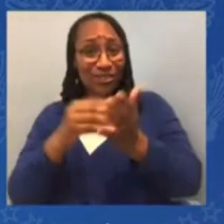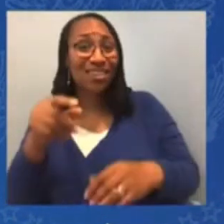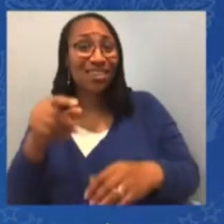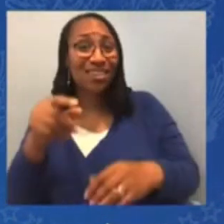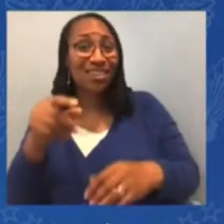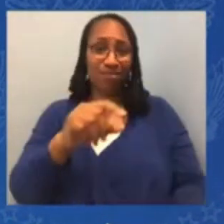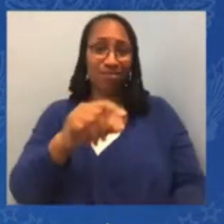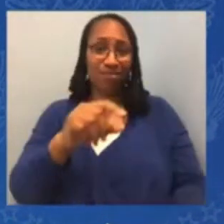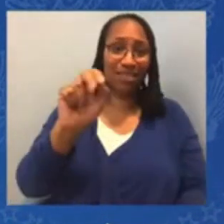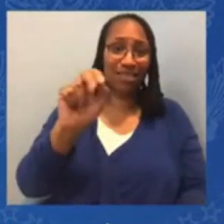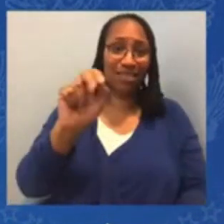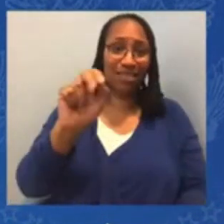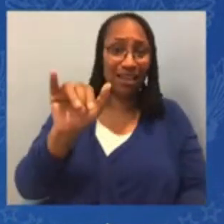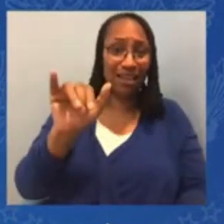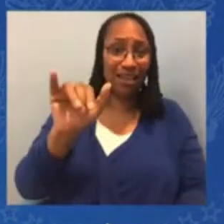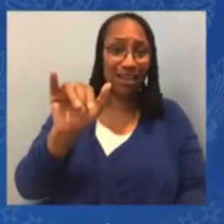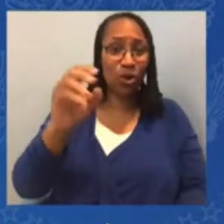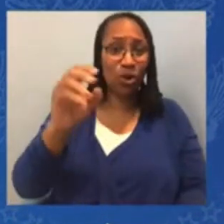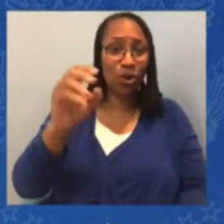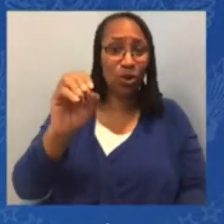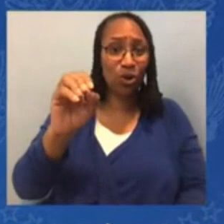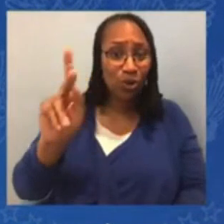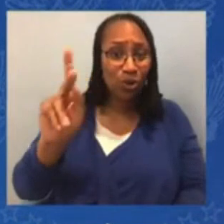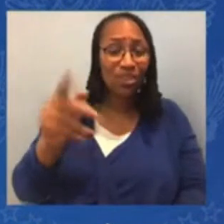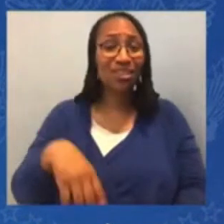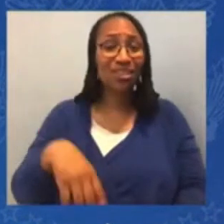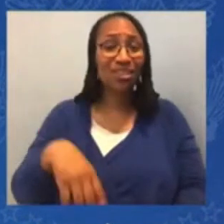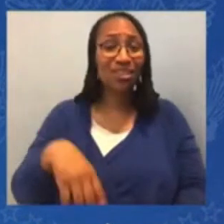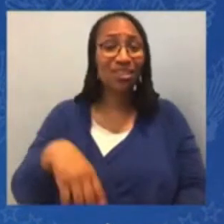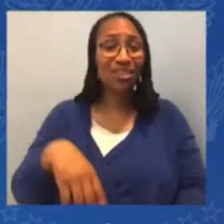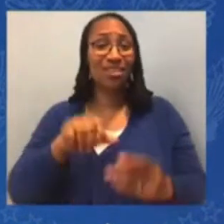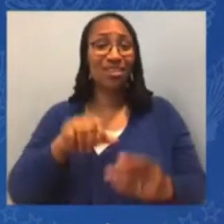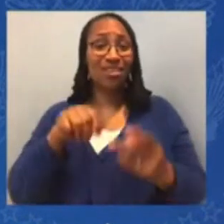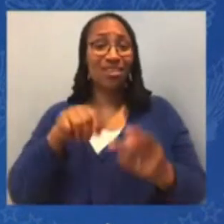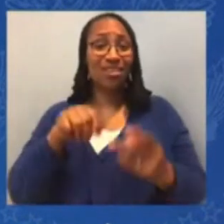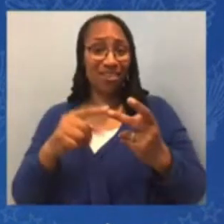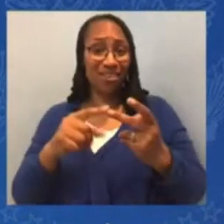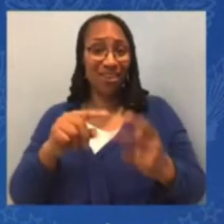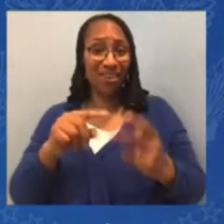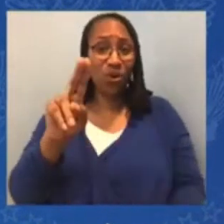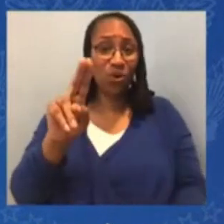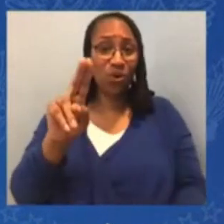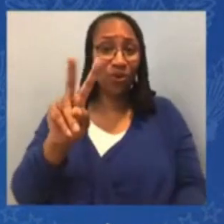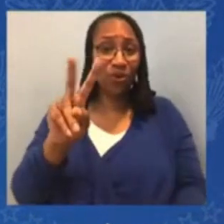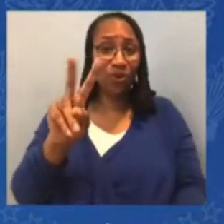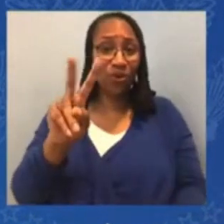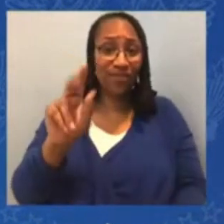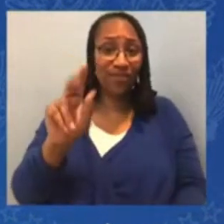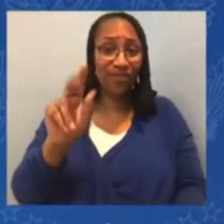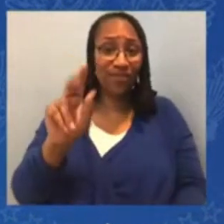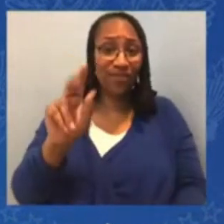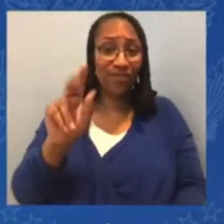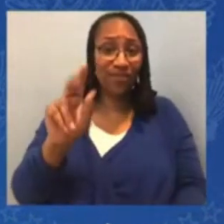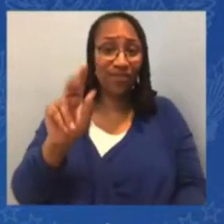Mother Emmanuel 8 years ago, tomorrow. It's a Tree of Life Synagogue. It's the families